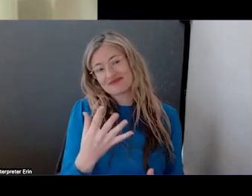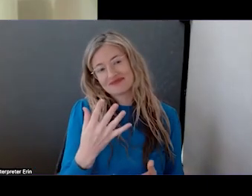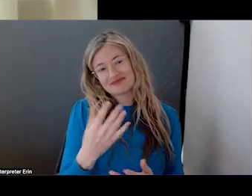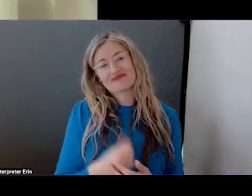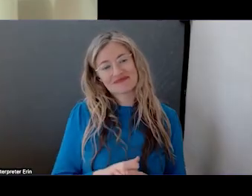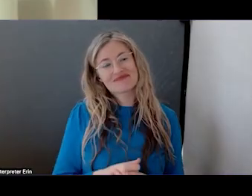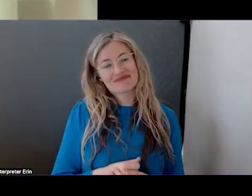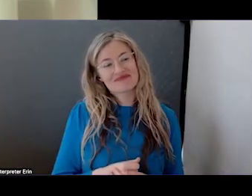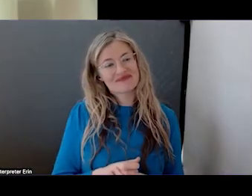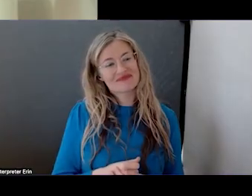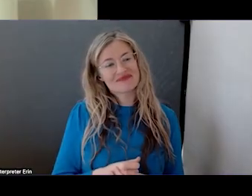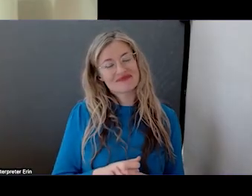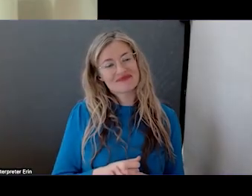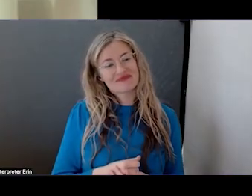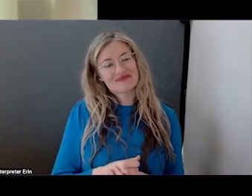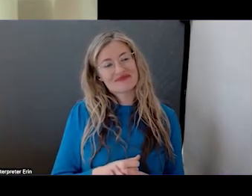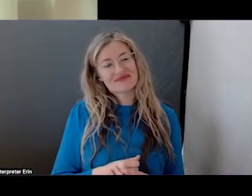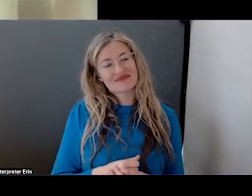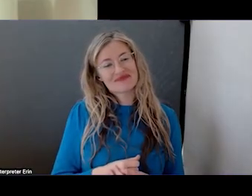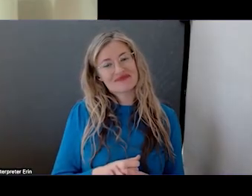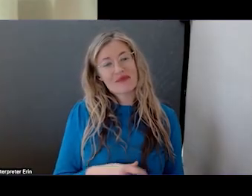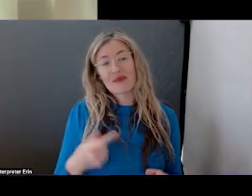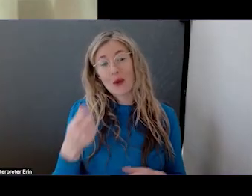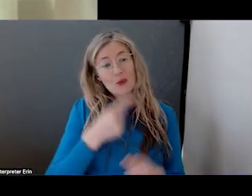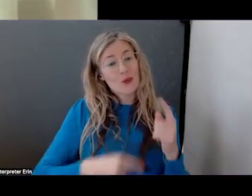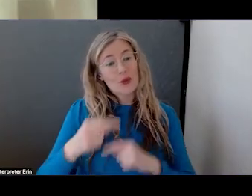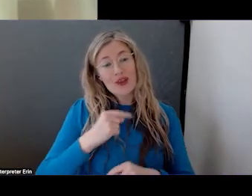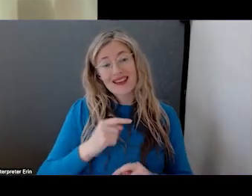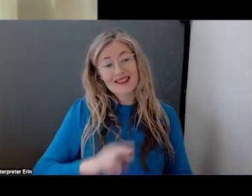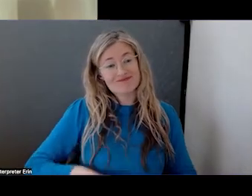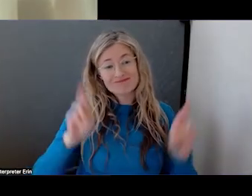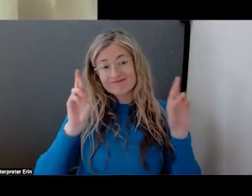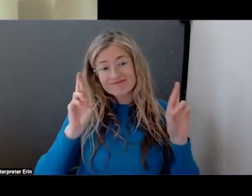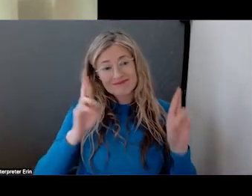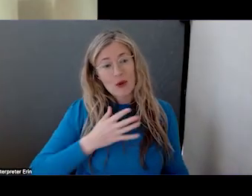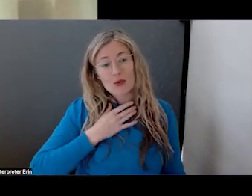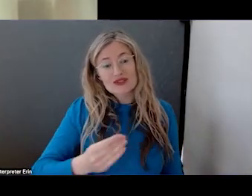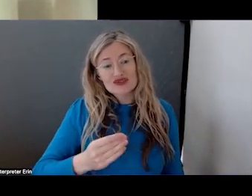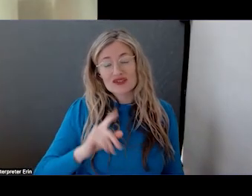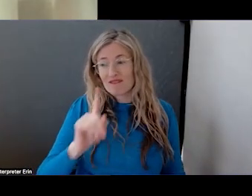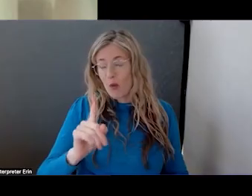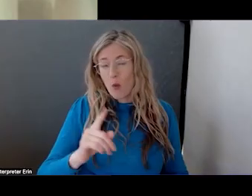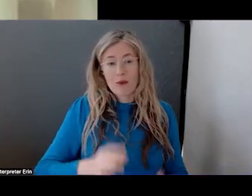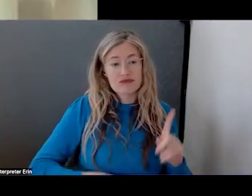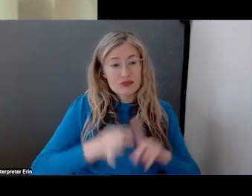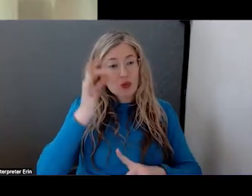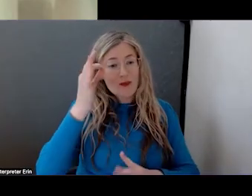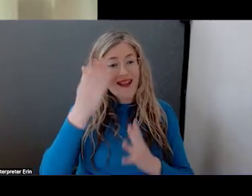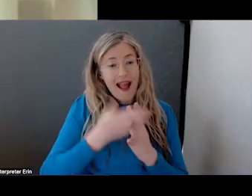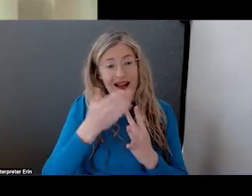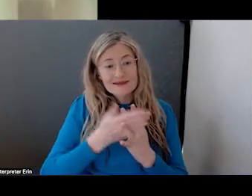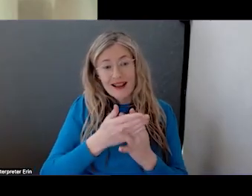for a new, increasingly inclusive and increasingly accessible reality. So please